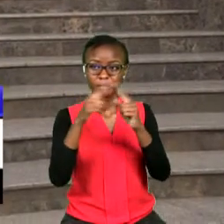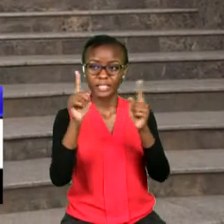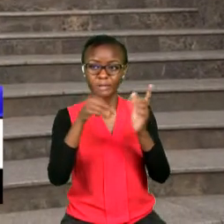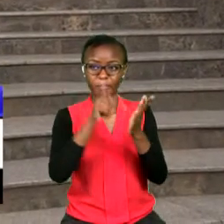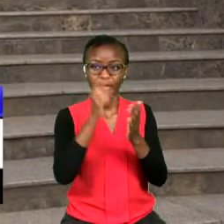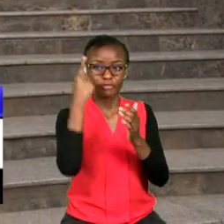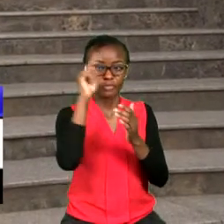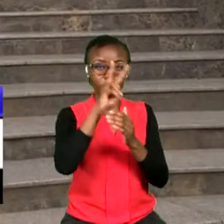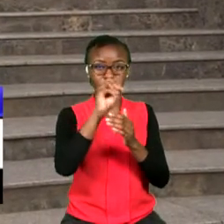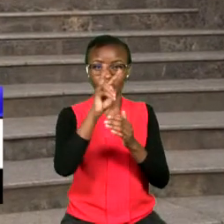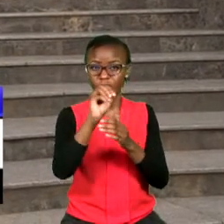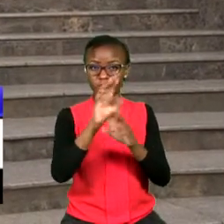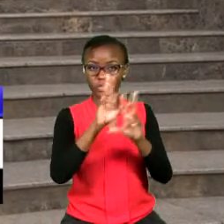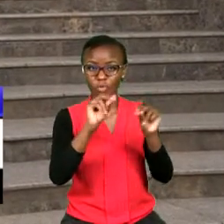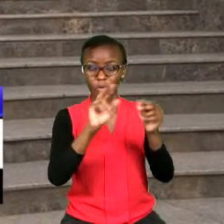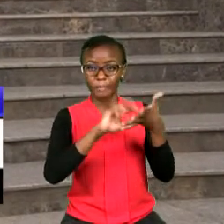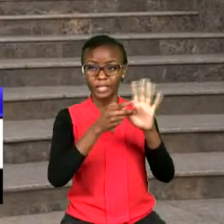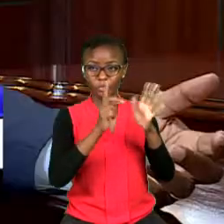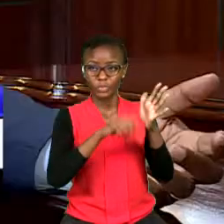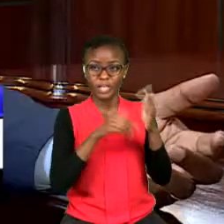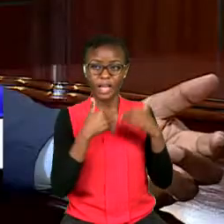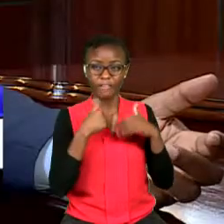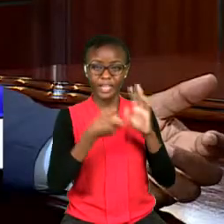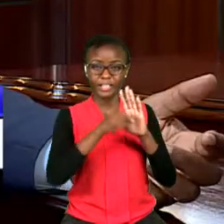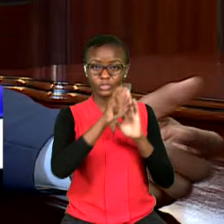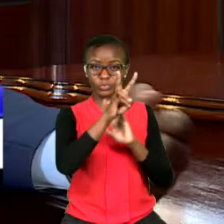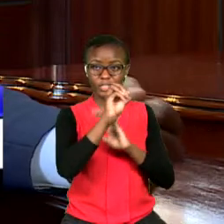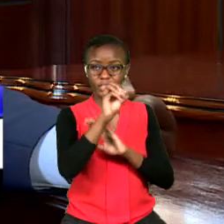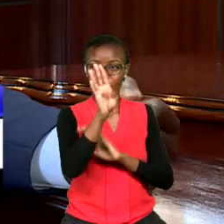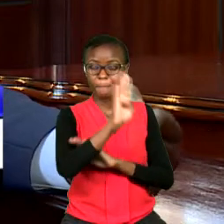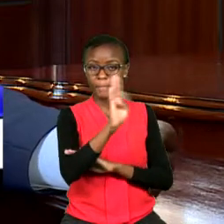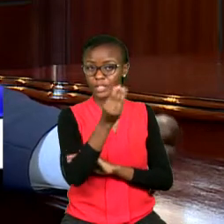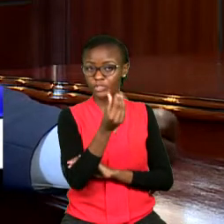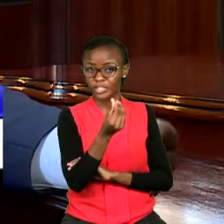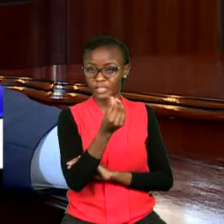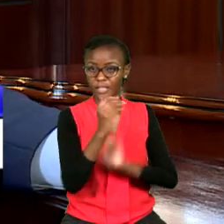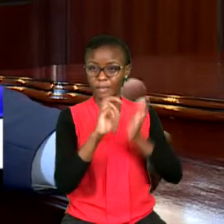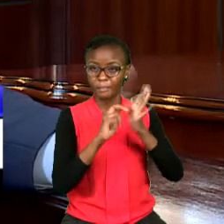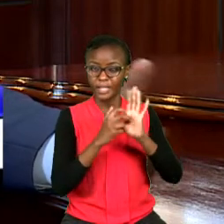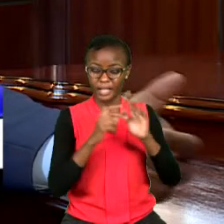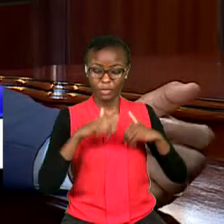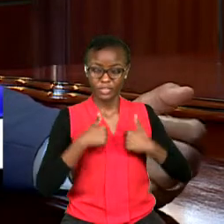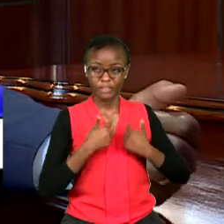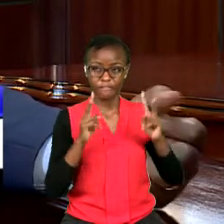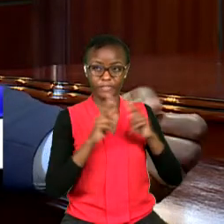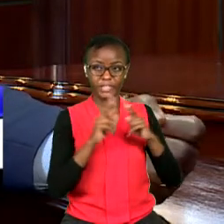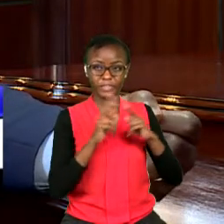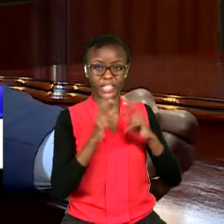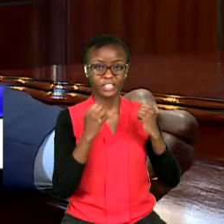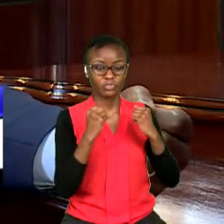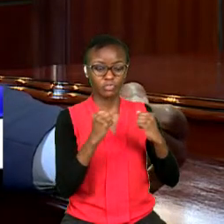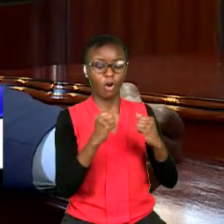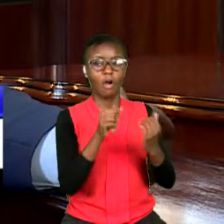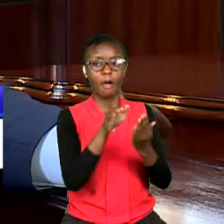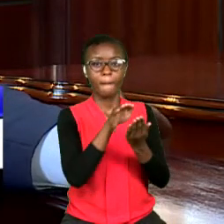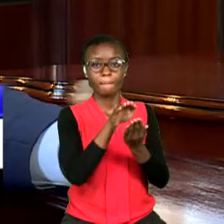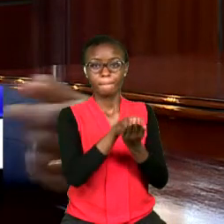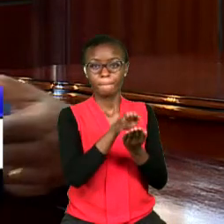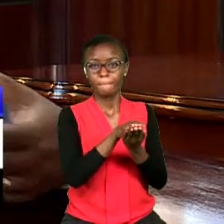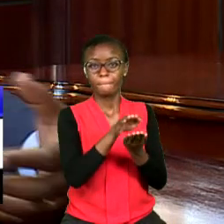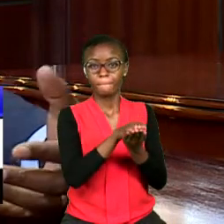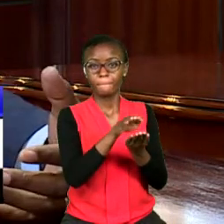additional 20 billion shillings in foregone. So we became a very, very strong bank